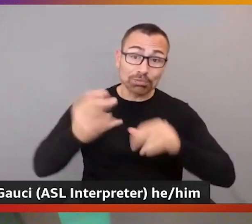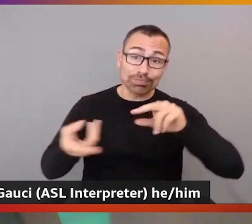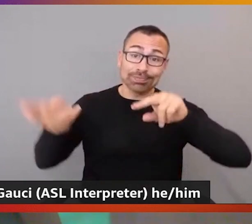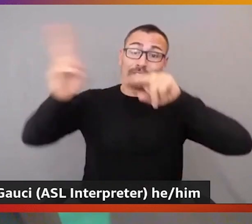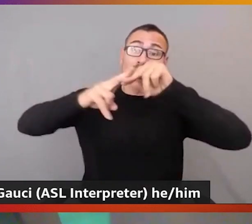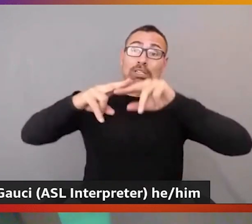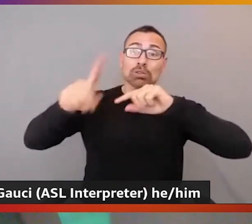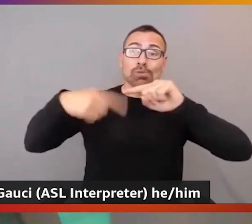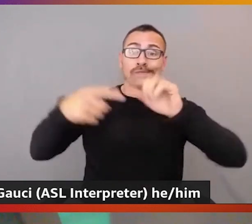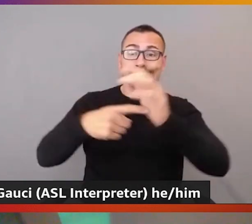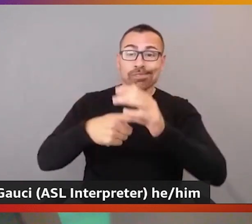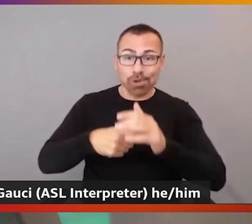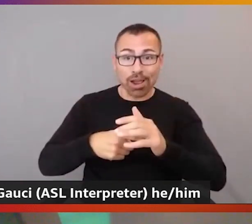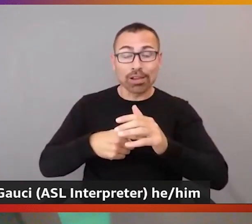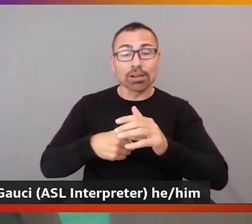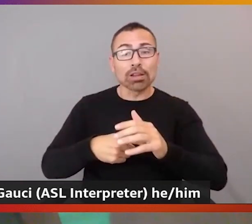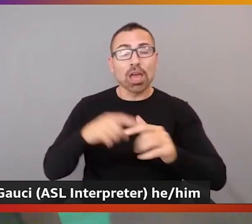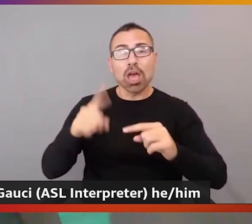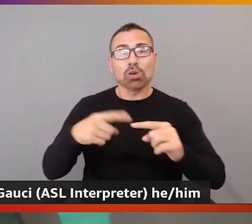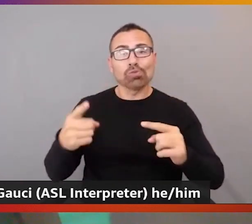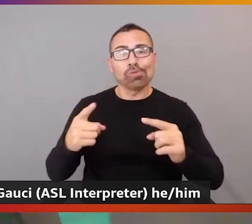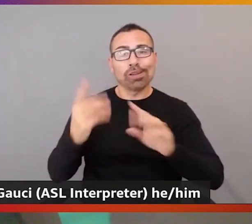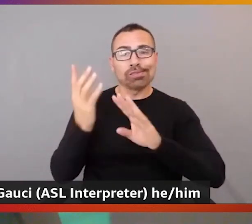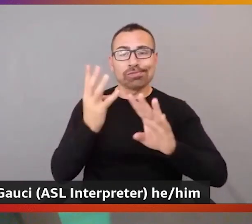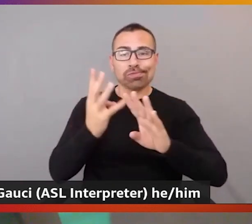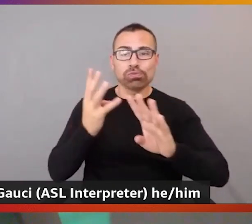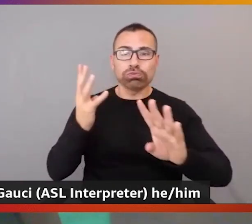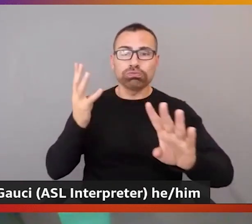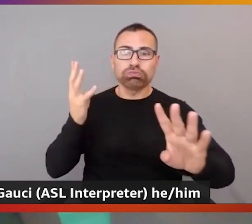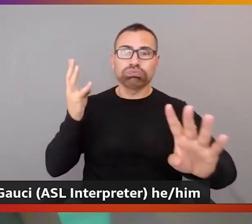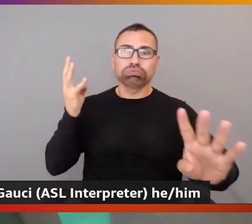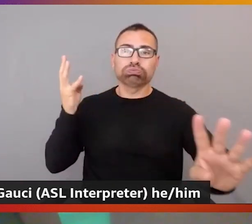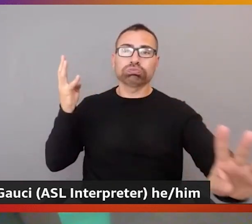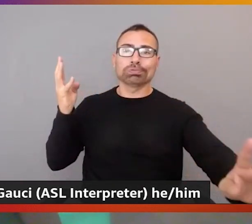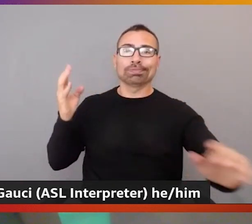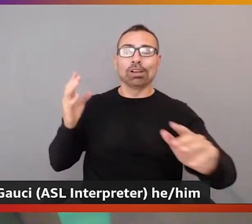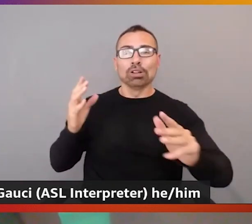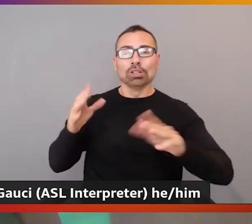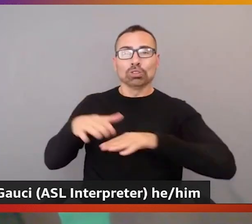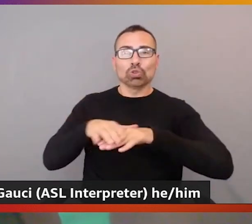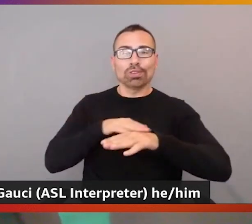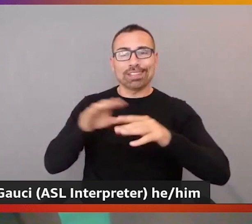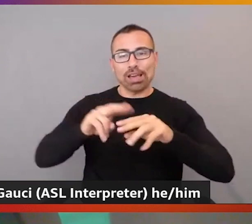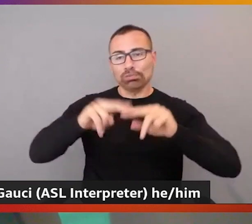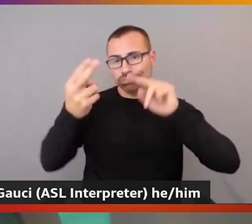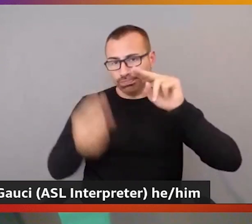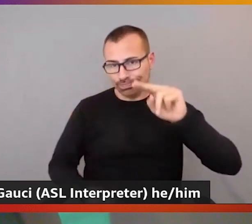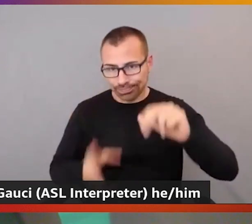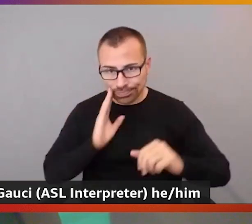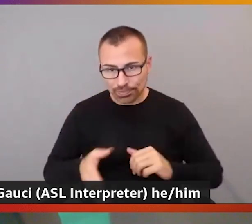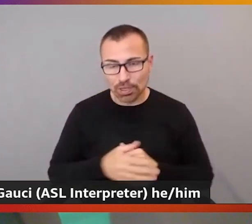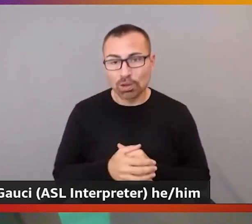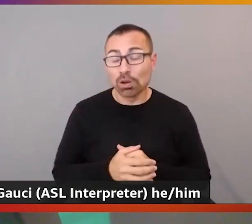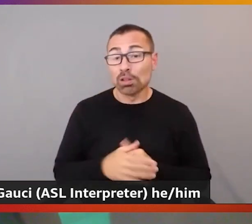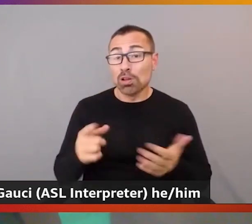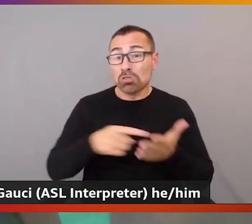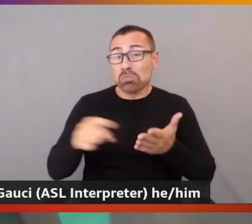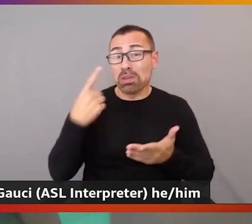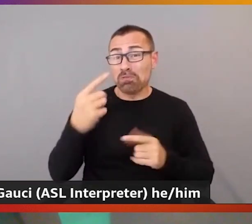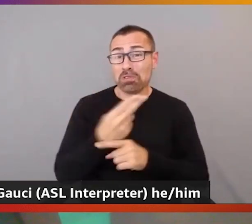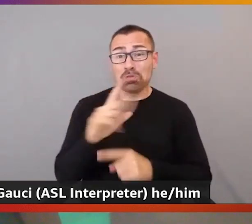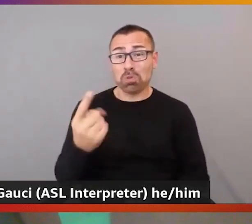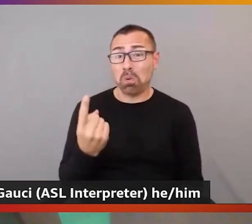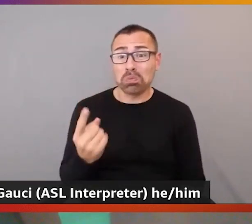it, and then scales down when your application scales down in terms of traffic, and you only pay for what you use. You don't